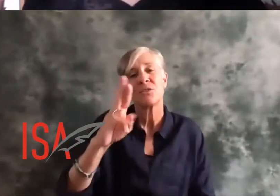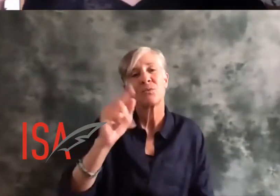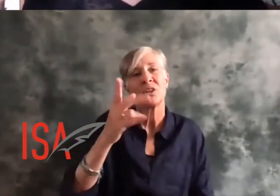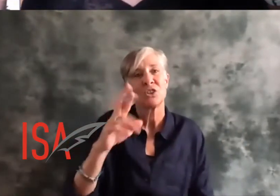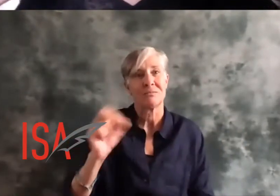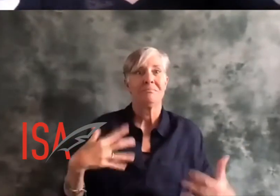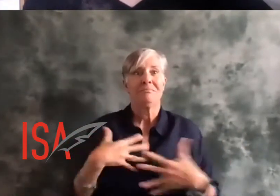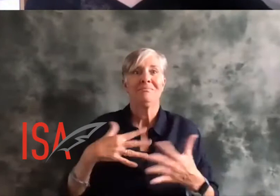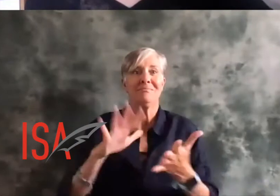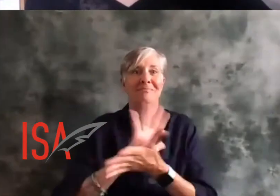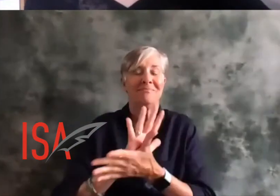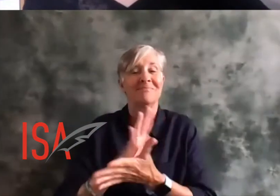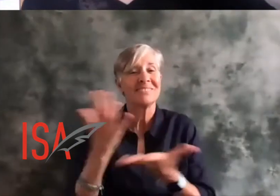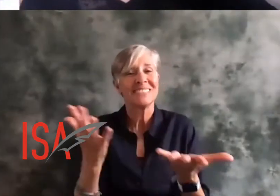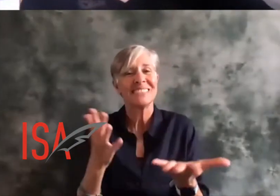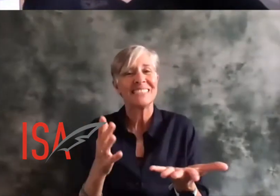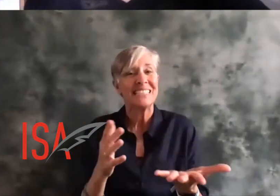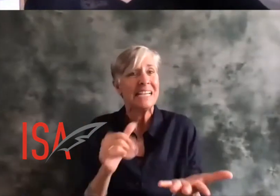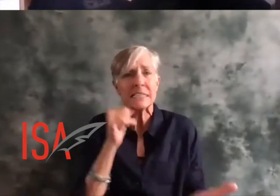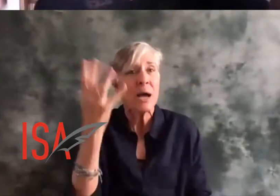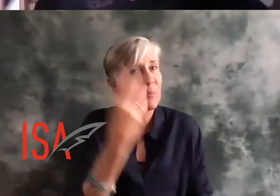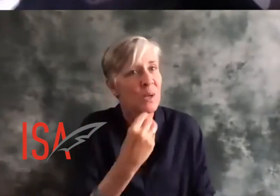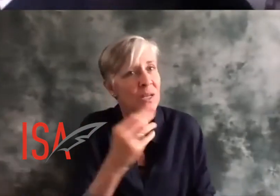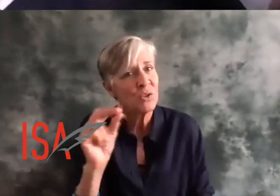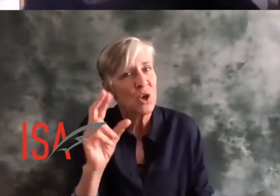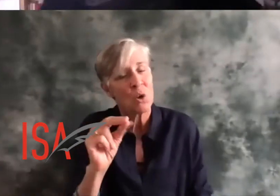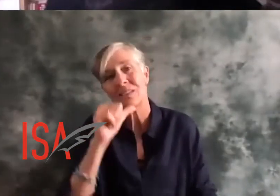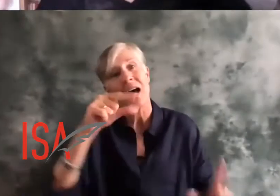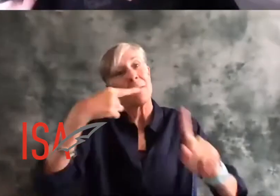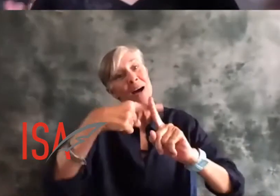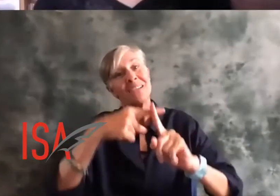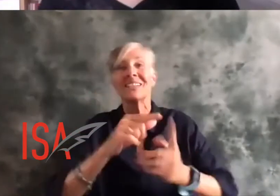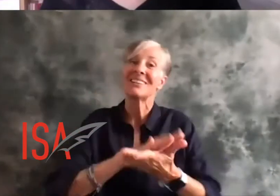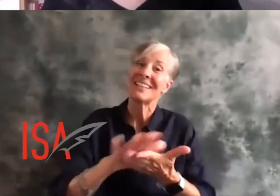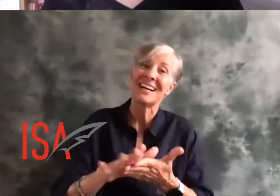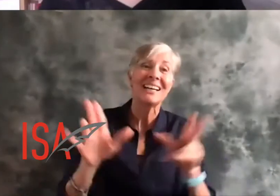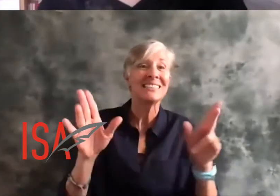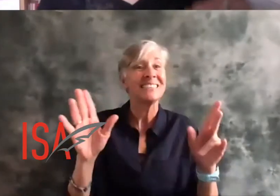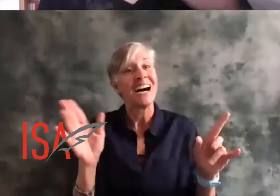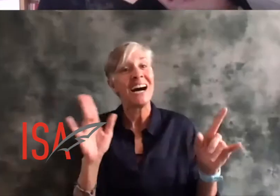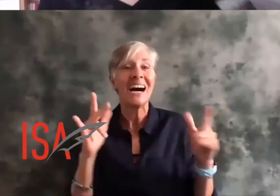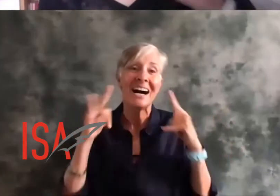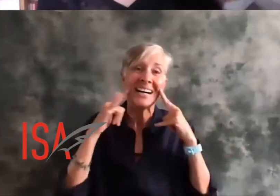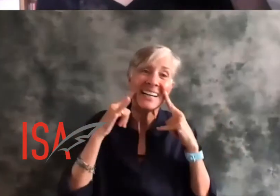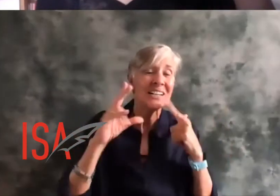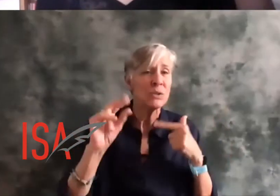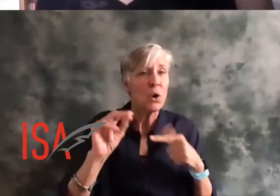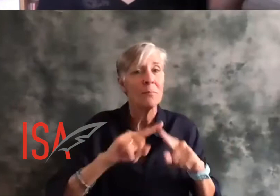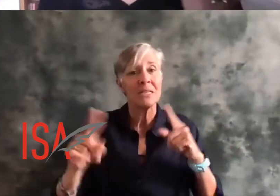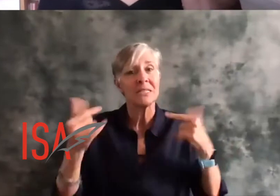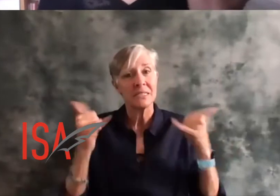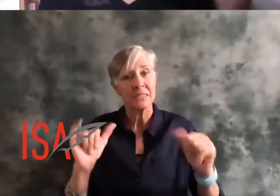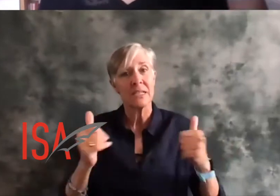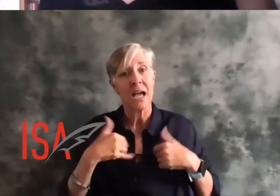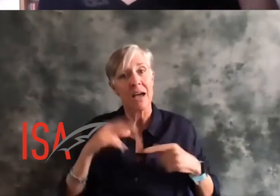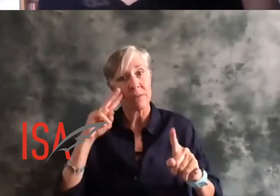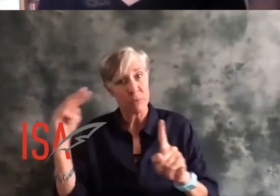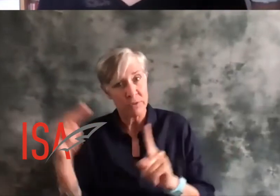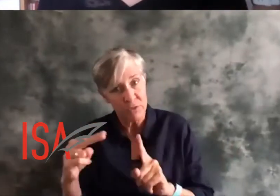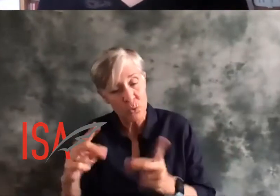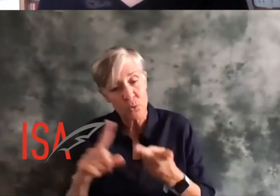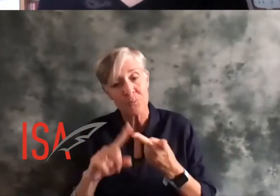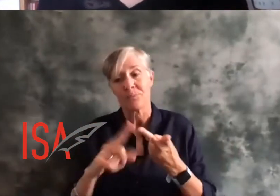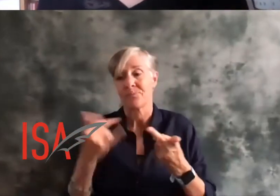so it's not pretty, right? It's not like a positive, nice, yay, everything's great story, but it still has a point of view, and it